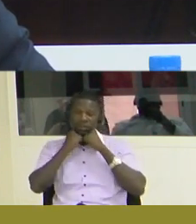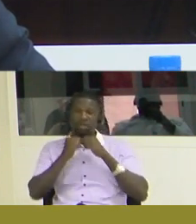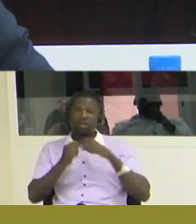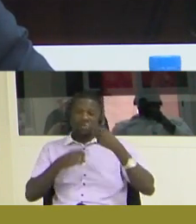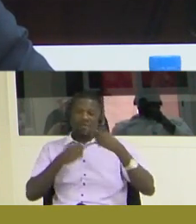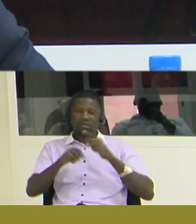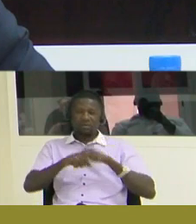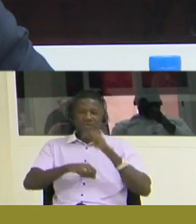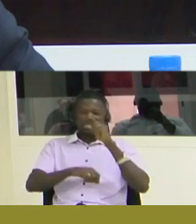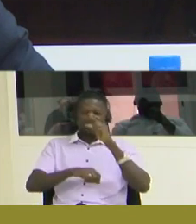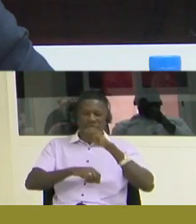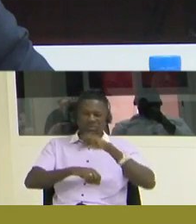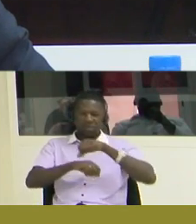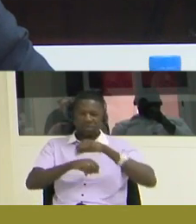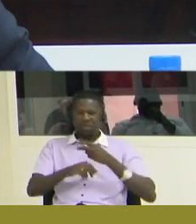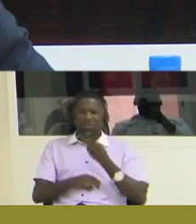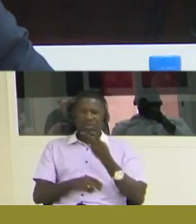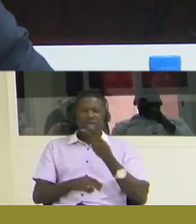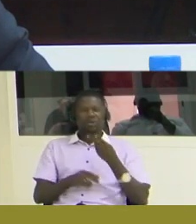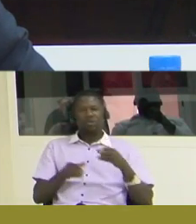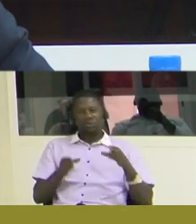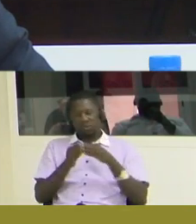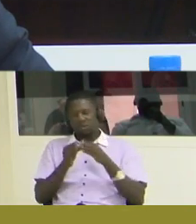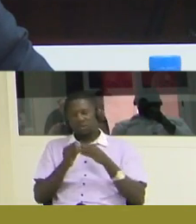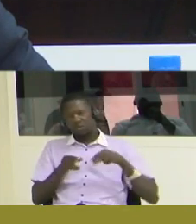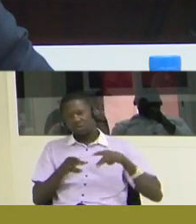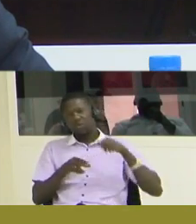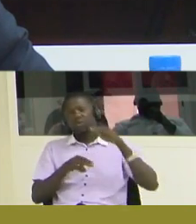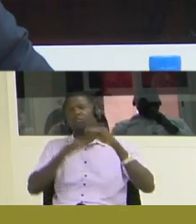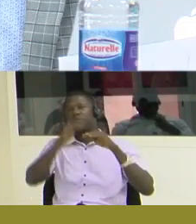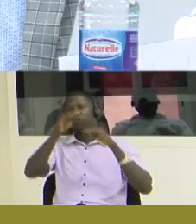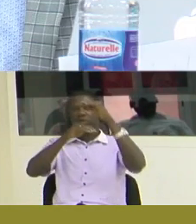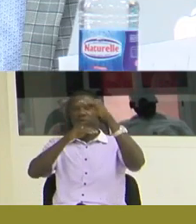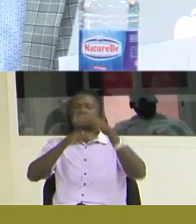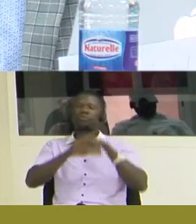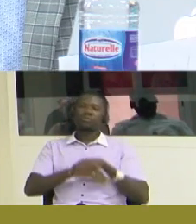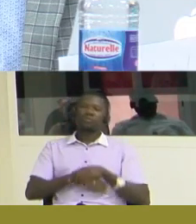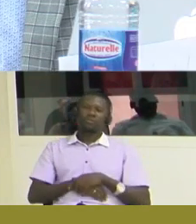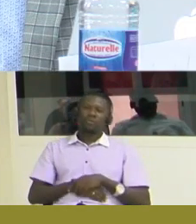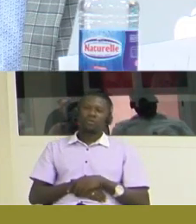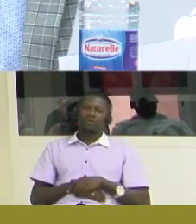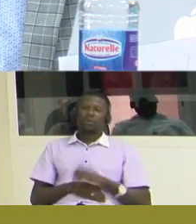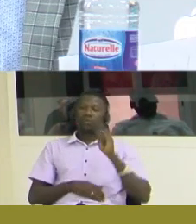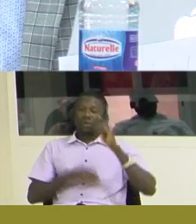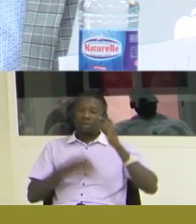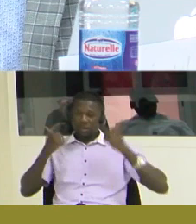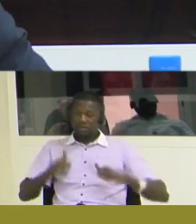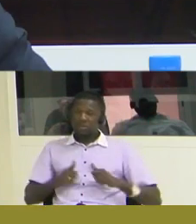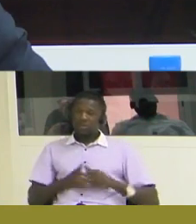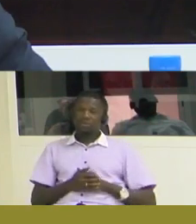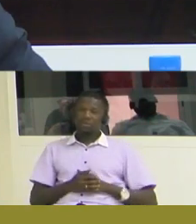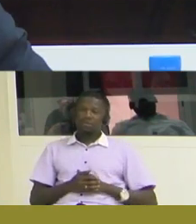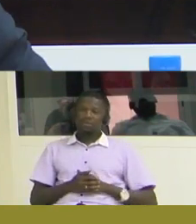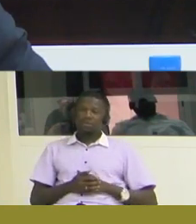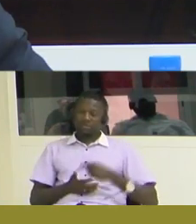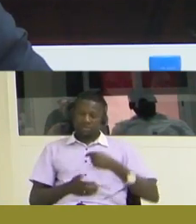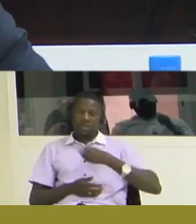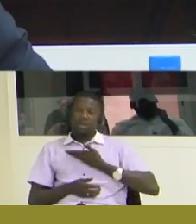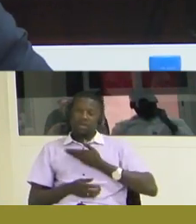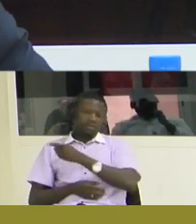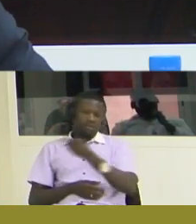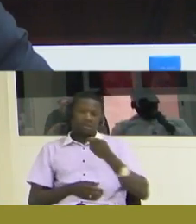they came upstairs together and then I have them arrested